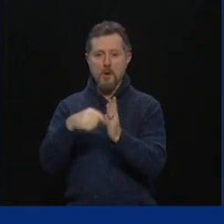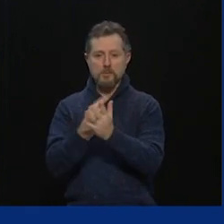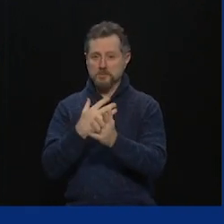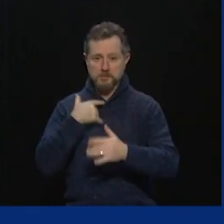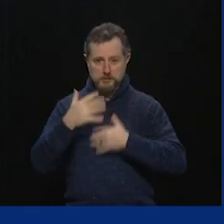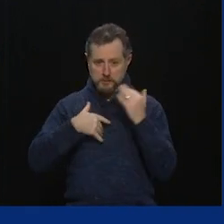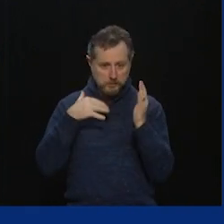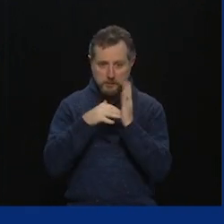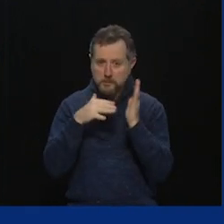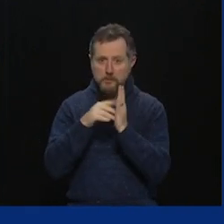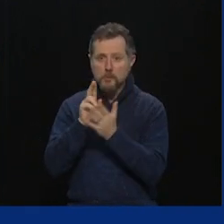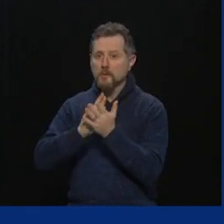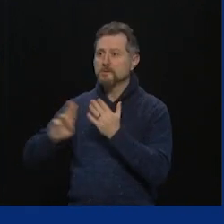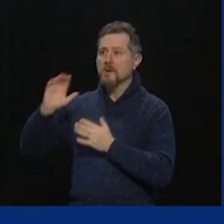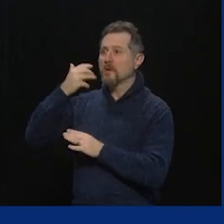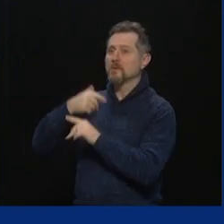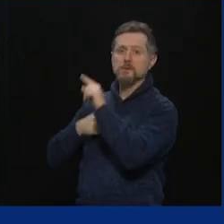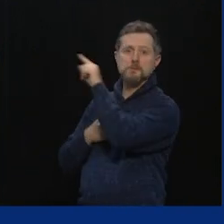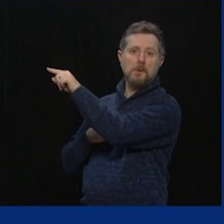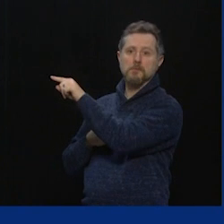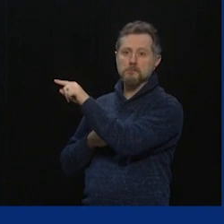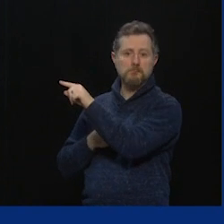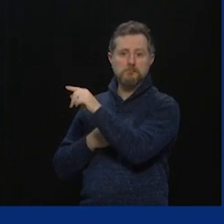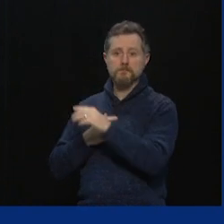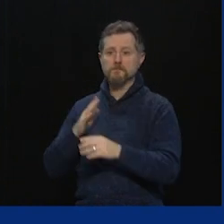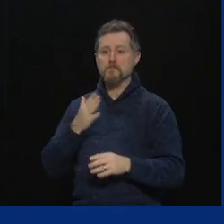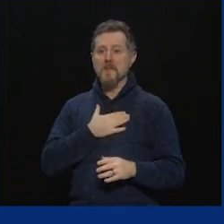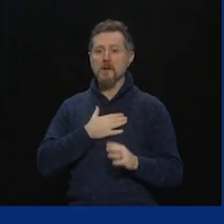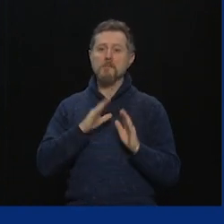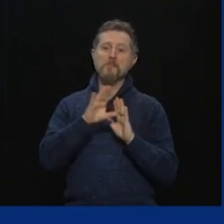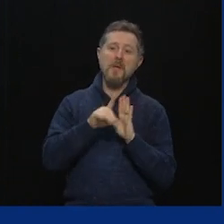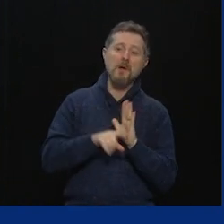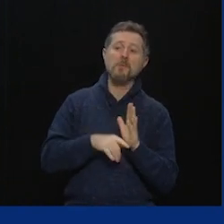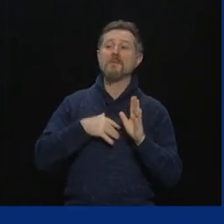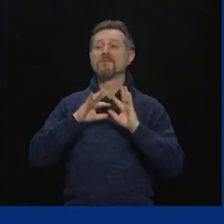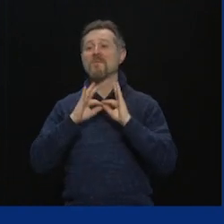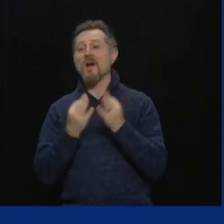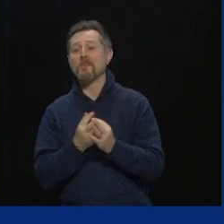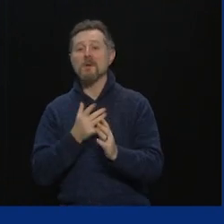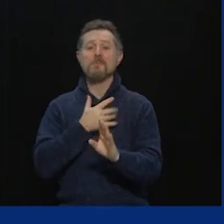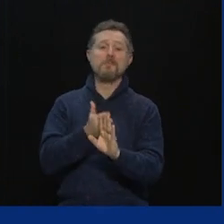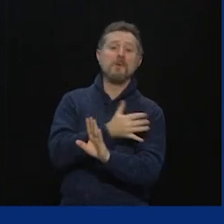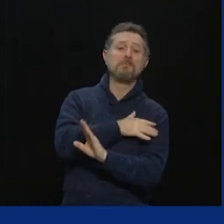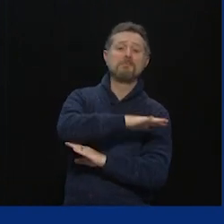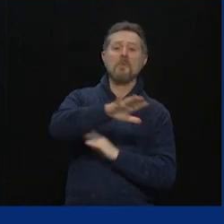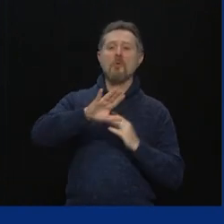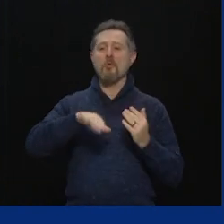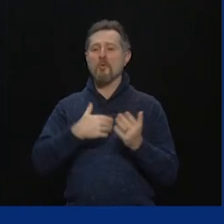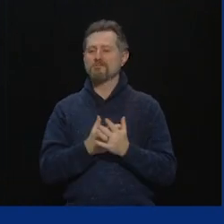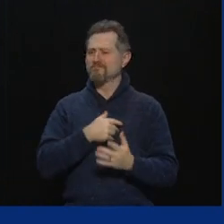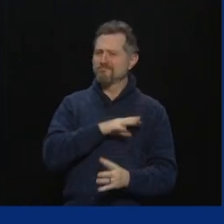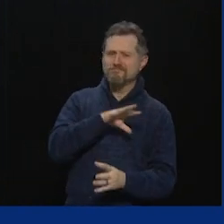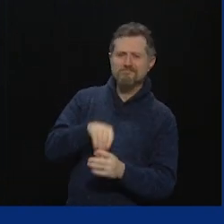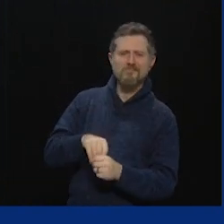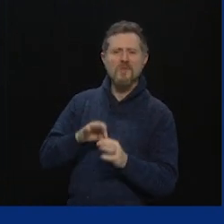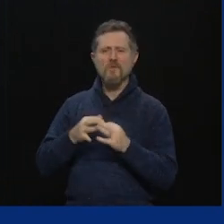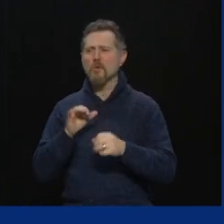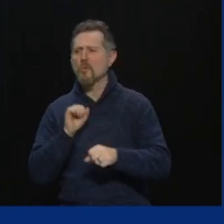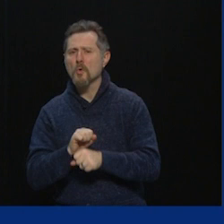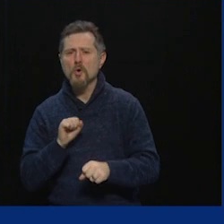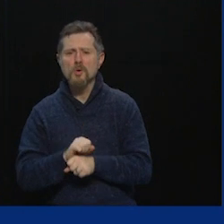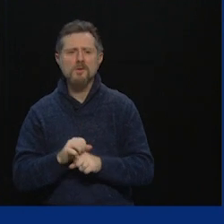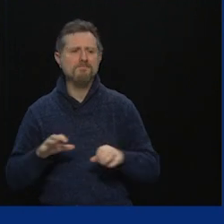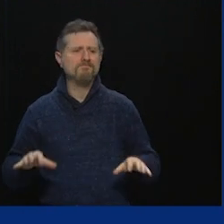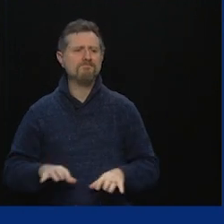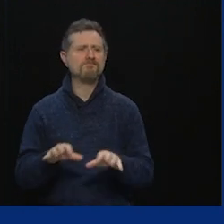Afghanistan. I come from a background where my family, they were all actively working